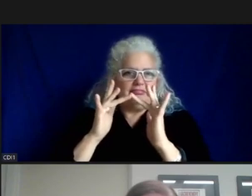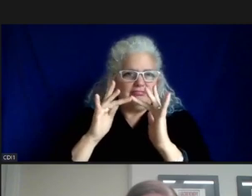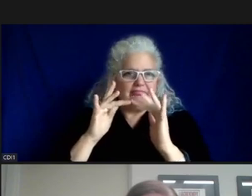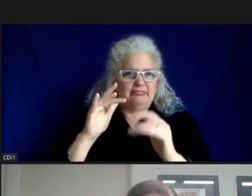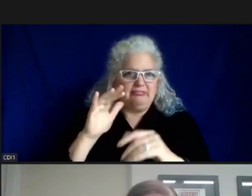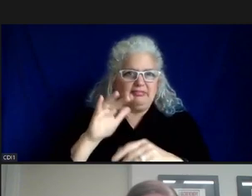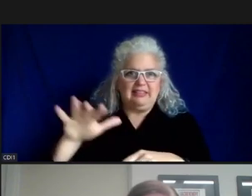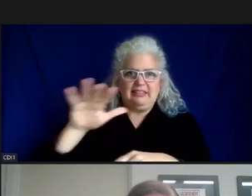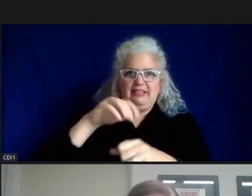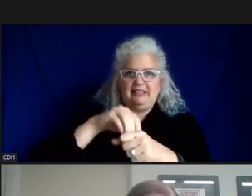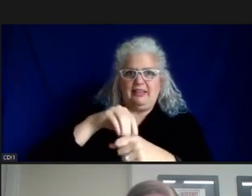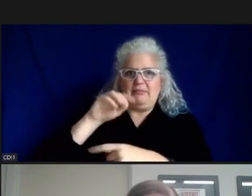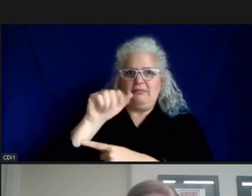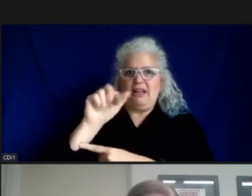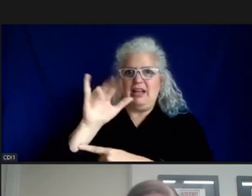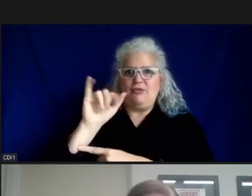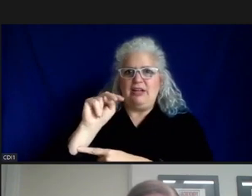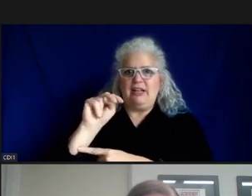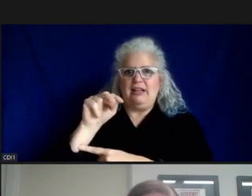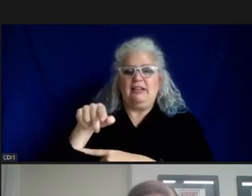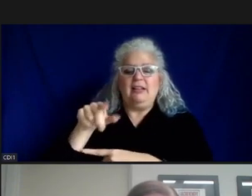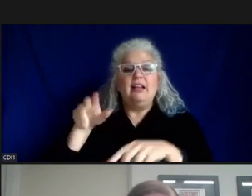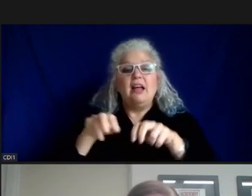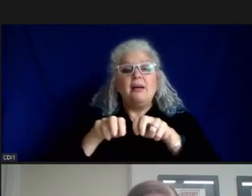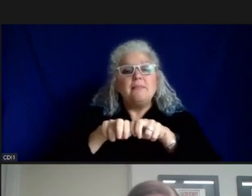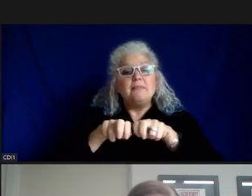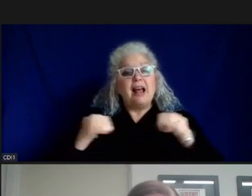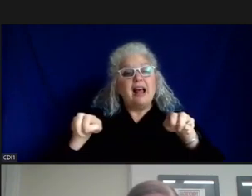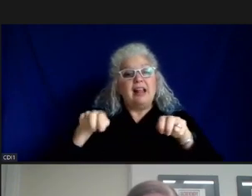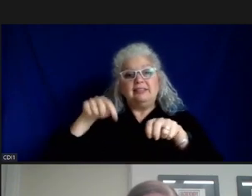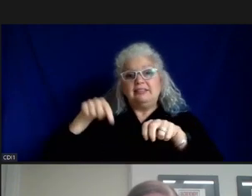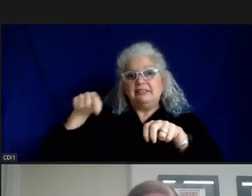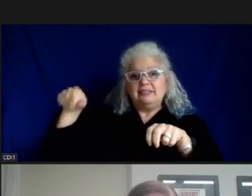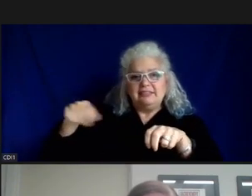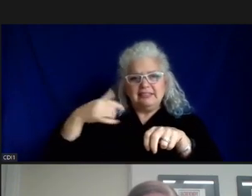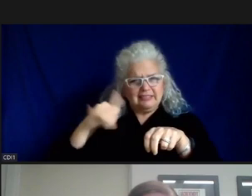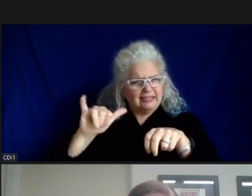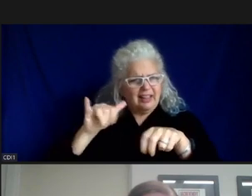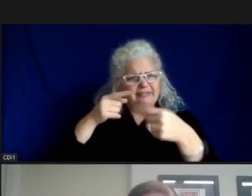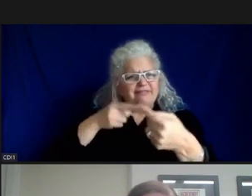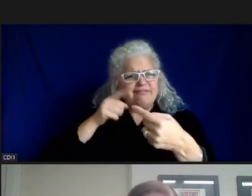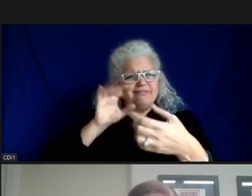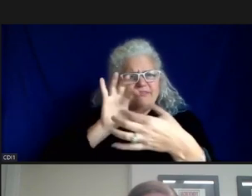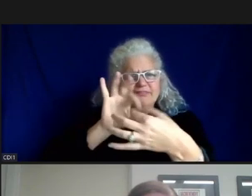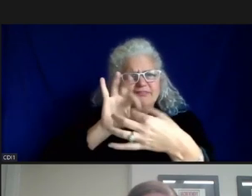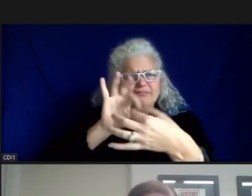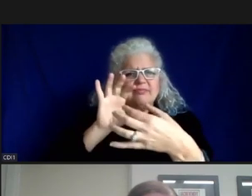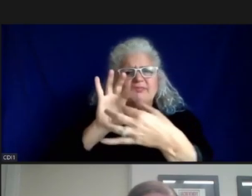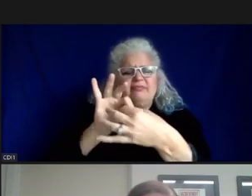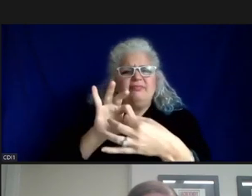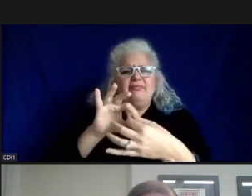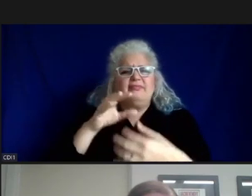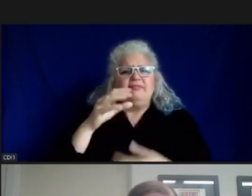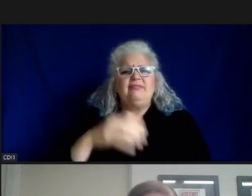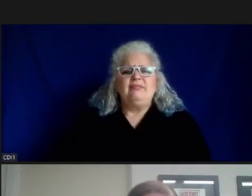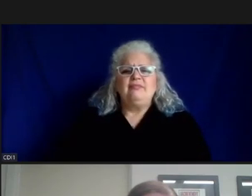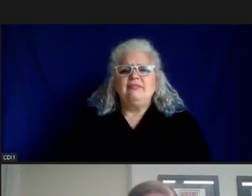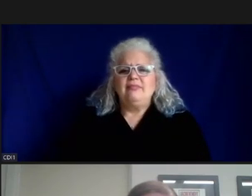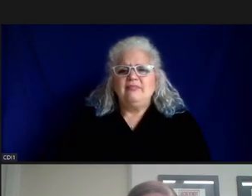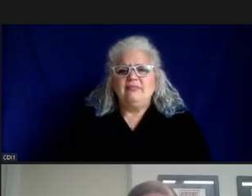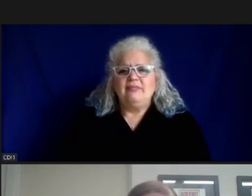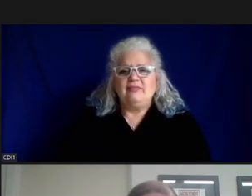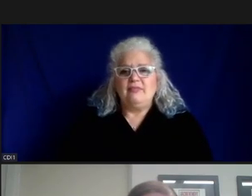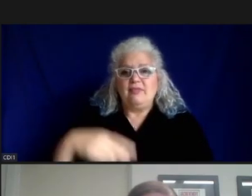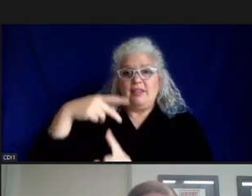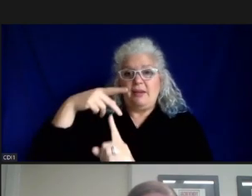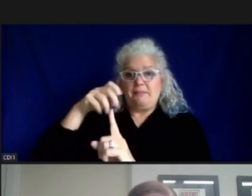having difficulty having enough bandwidth in order to log in. And so I think Peter Mendoza, who's our moderator, might